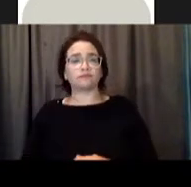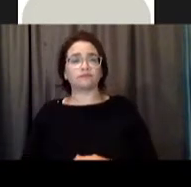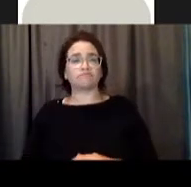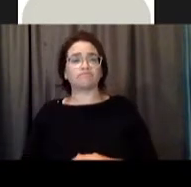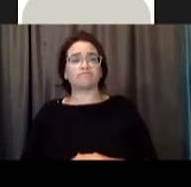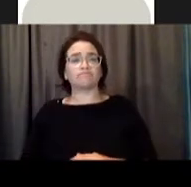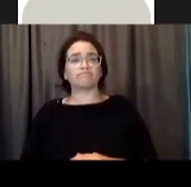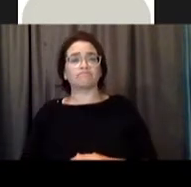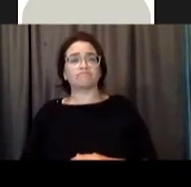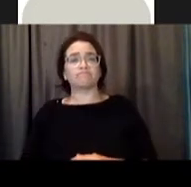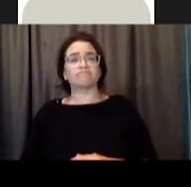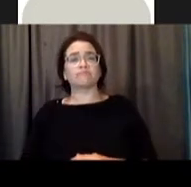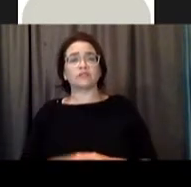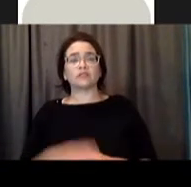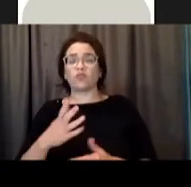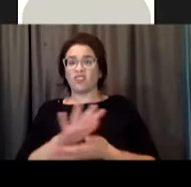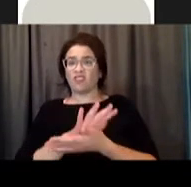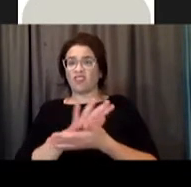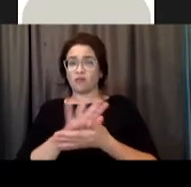alive.